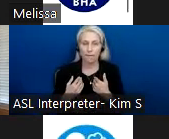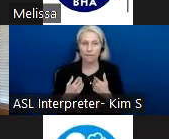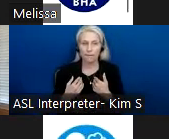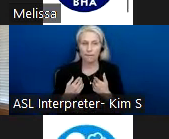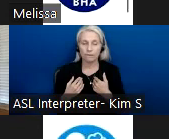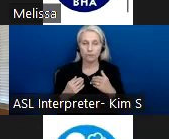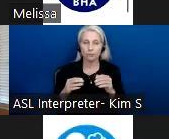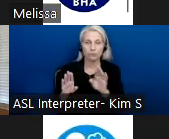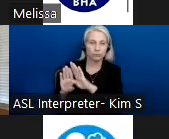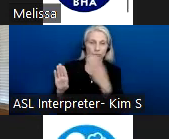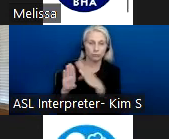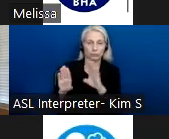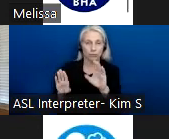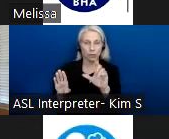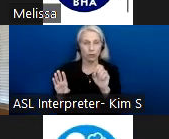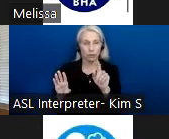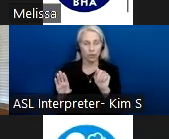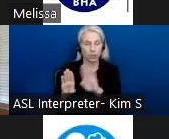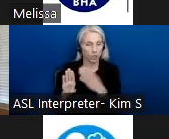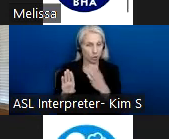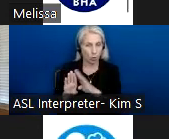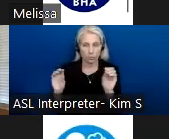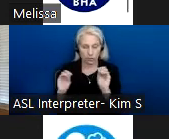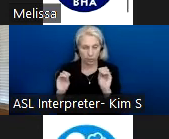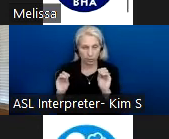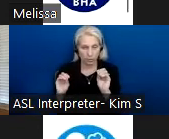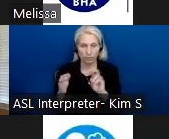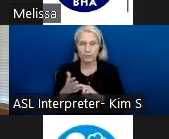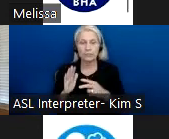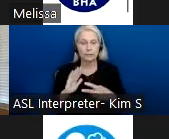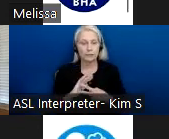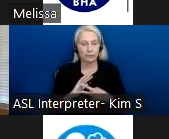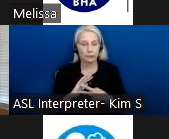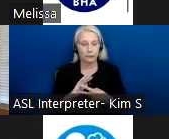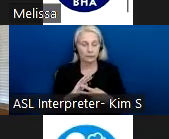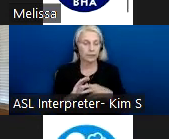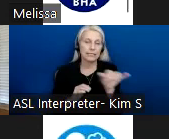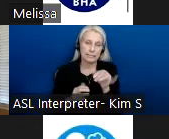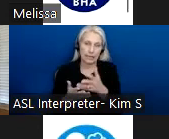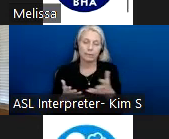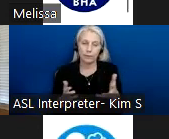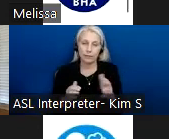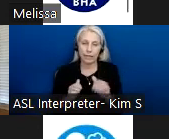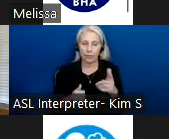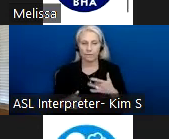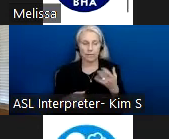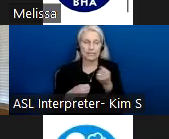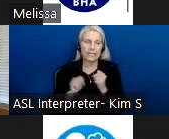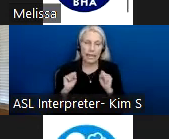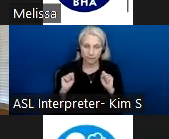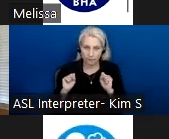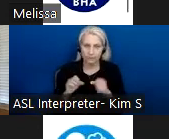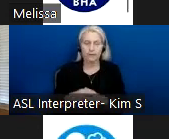closet doors on them for intended for the same thing, how they feel safe.